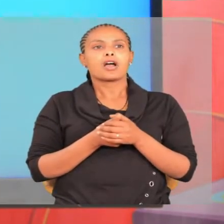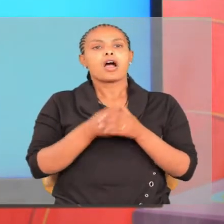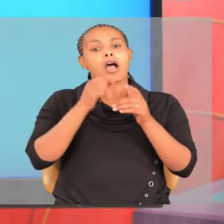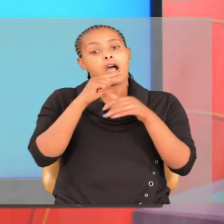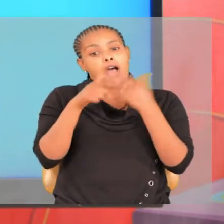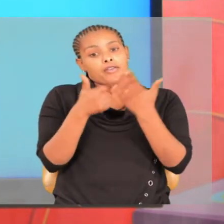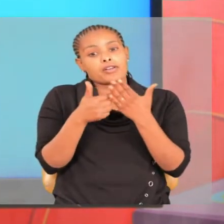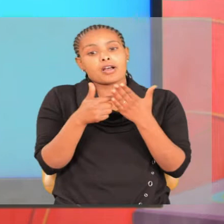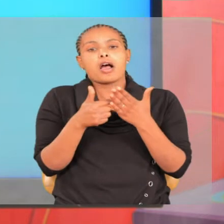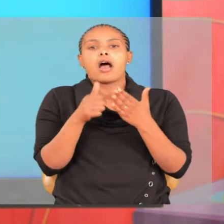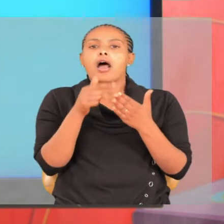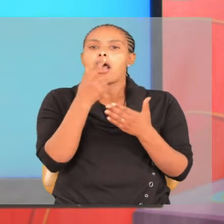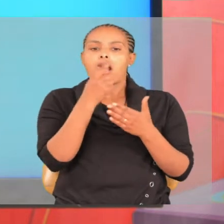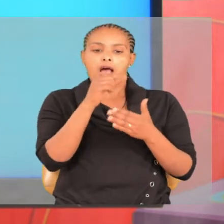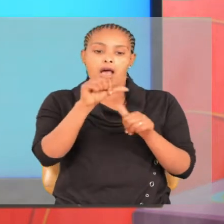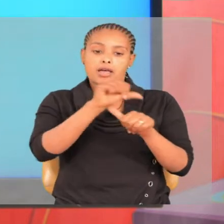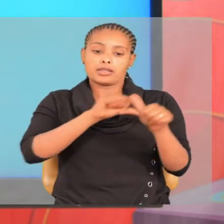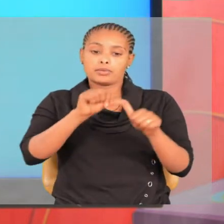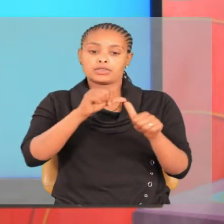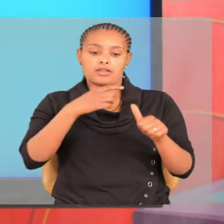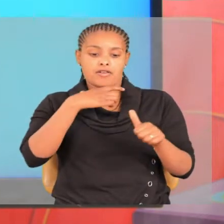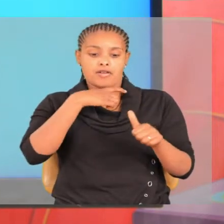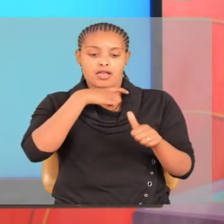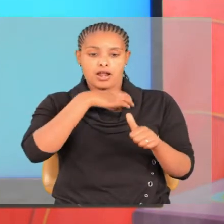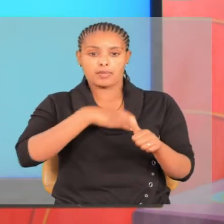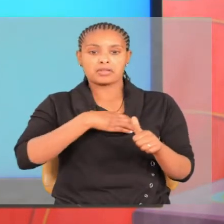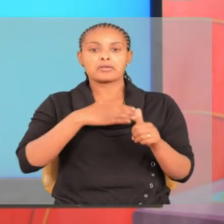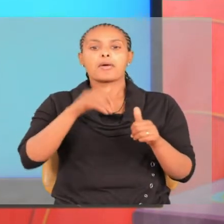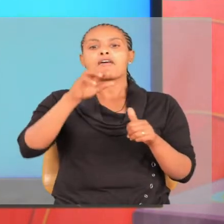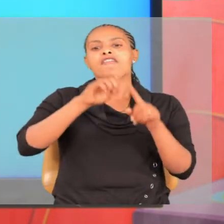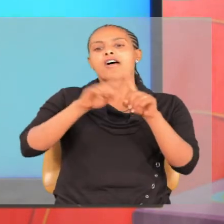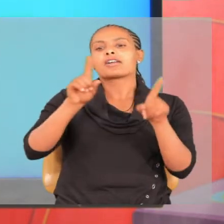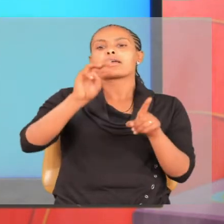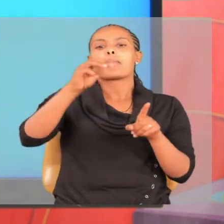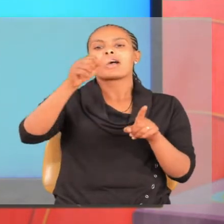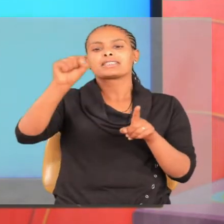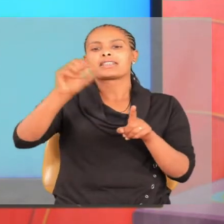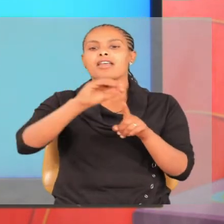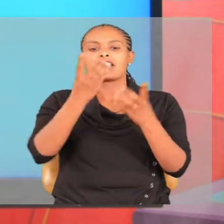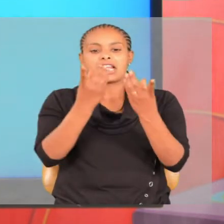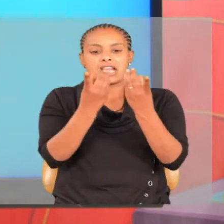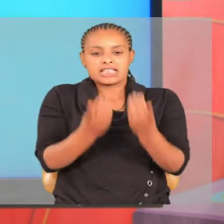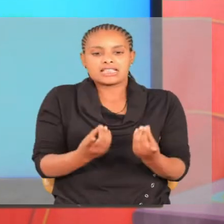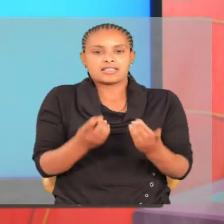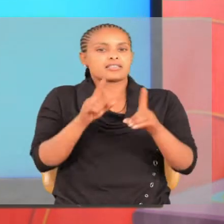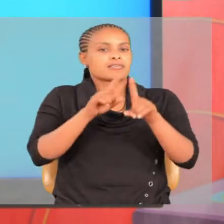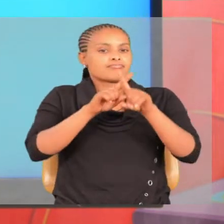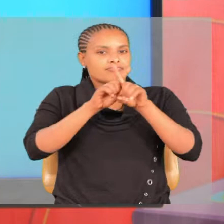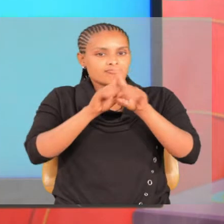However, atoms of some elements vary in their masses and densities.